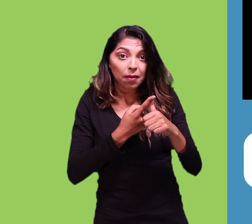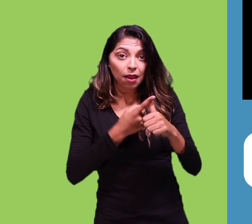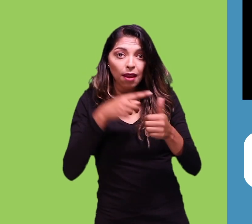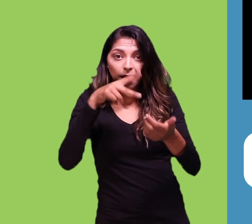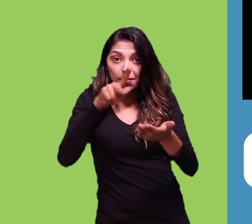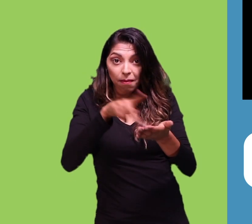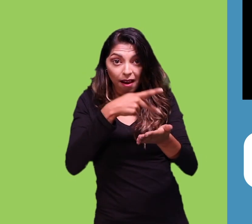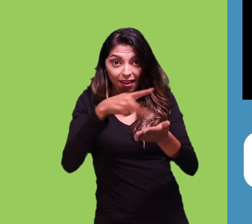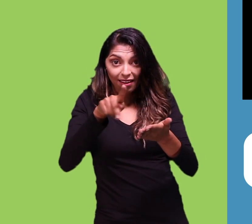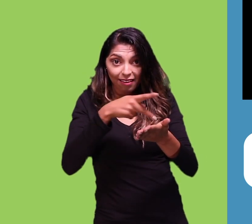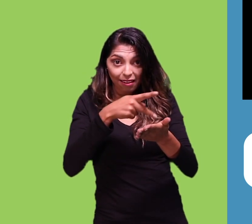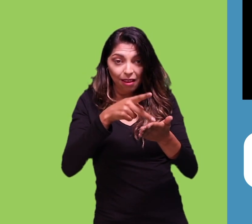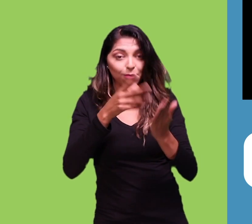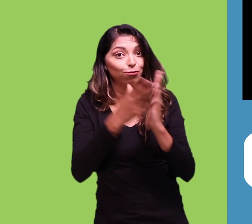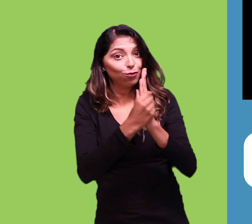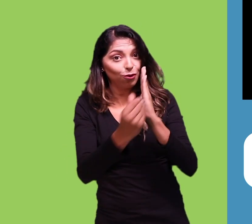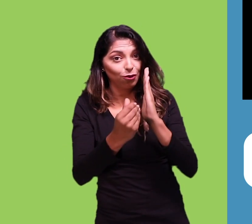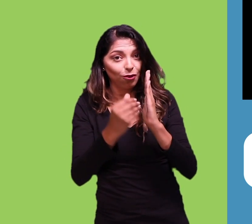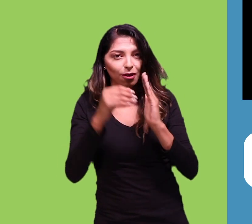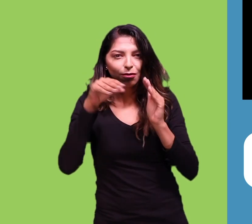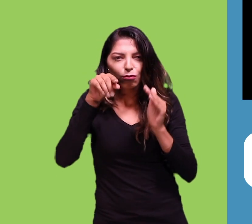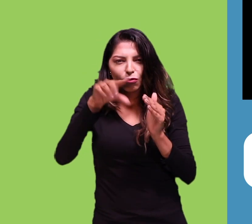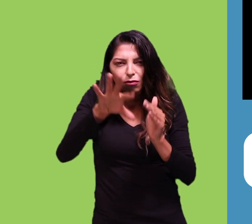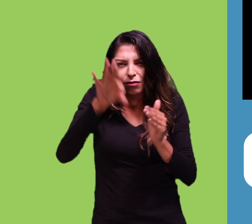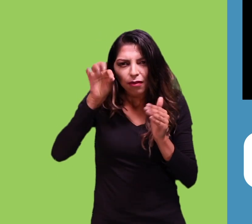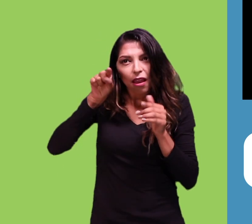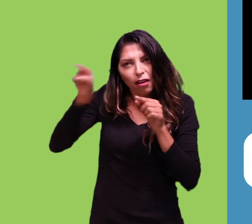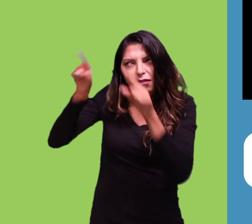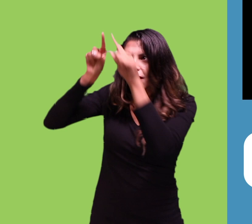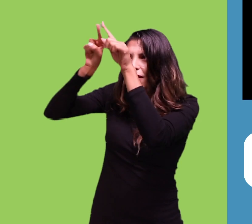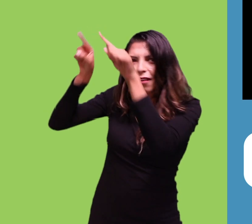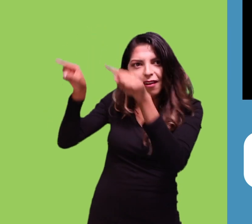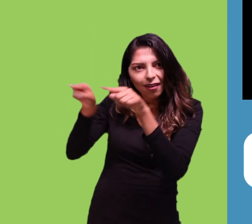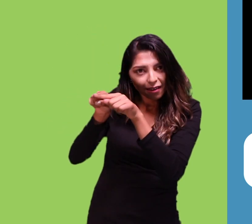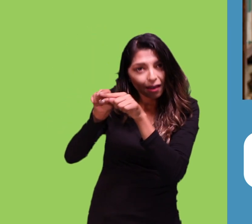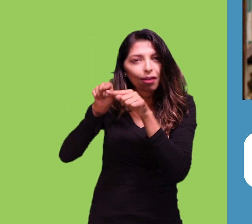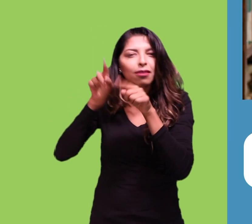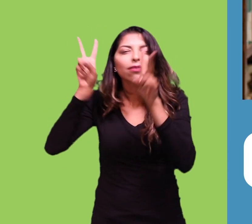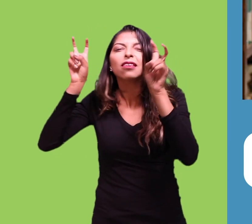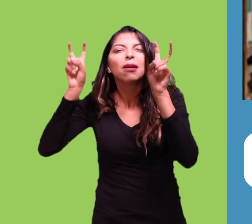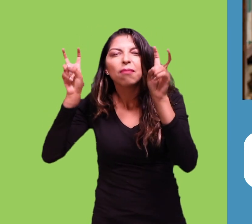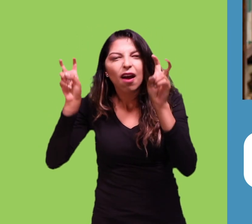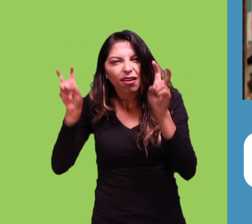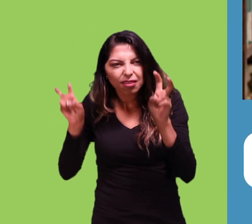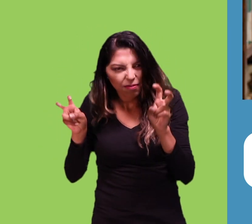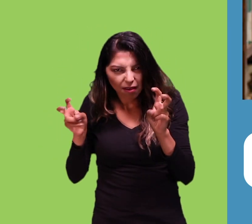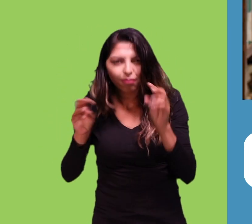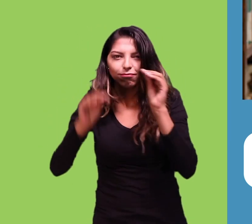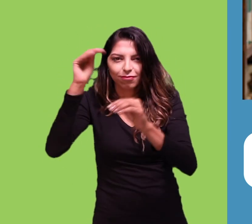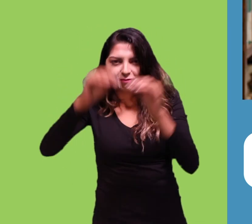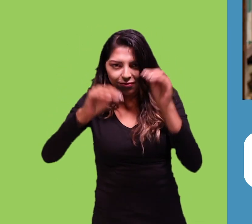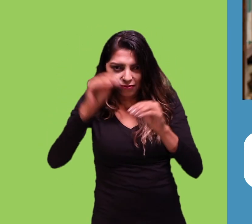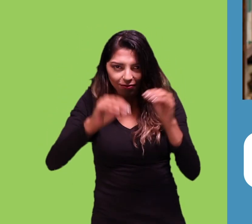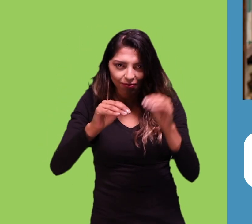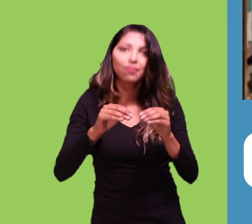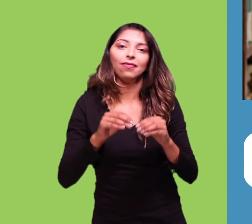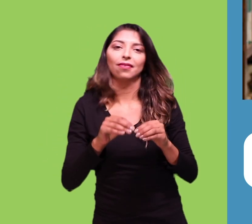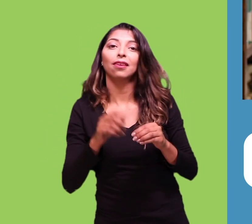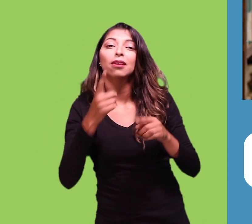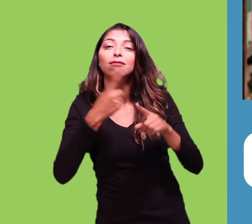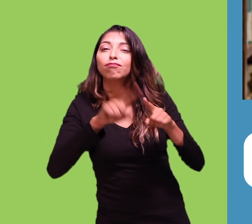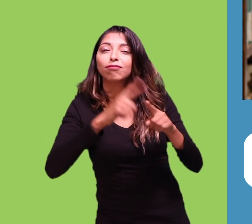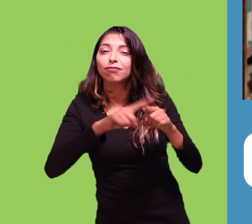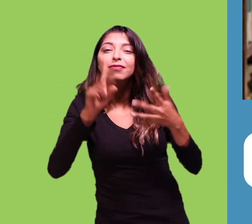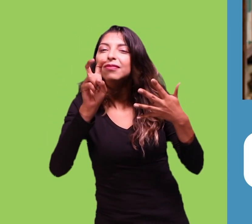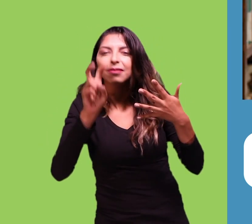right side of the triangle a list of school subjects that appear throughout the module. This gives us the opportunity to